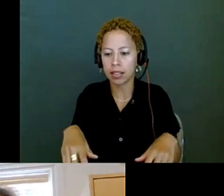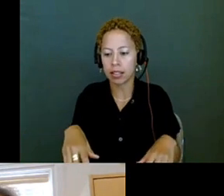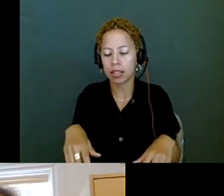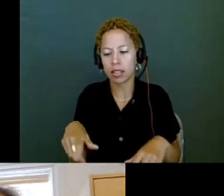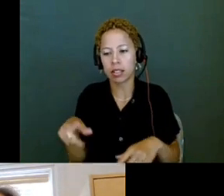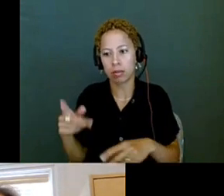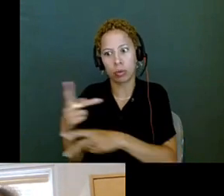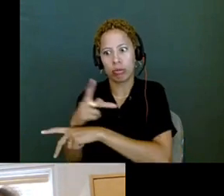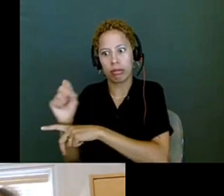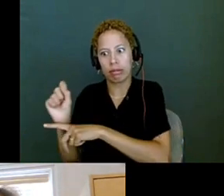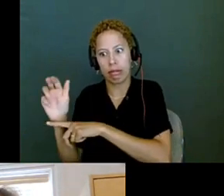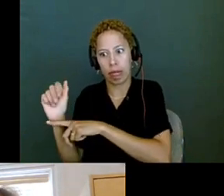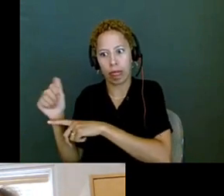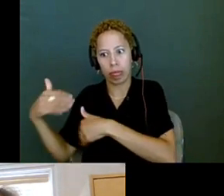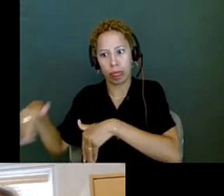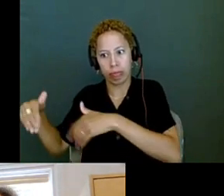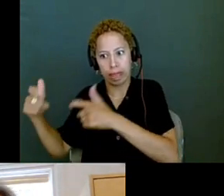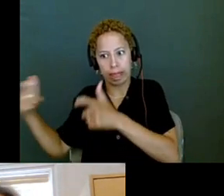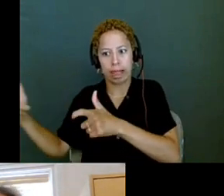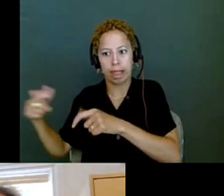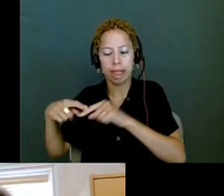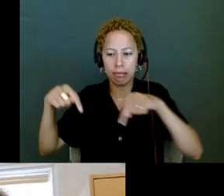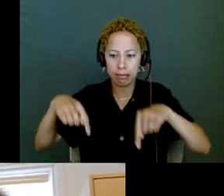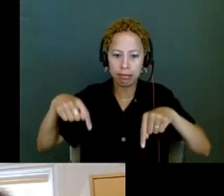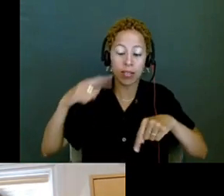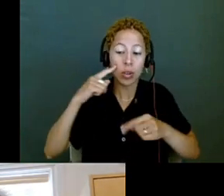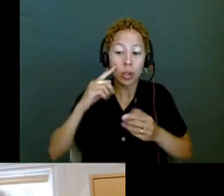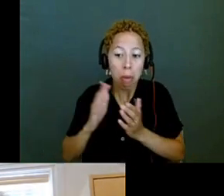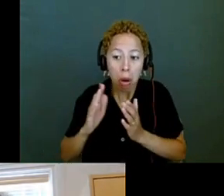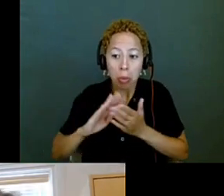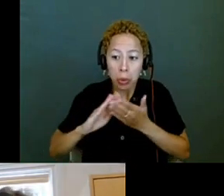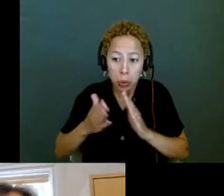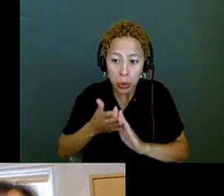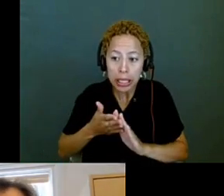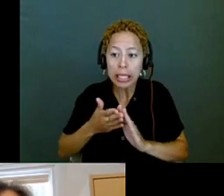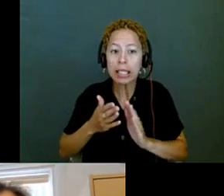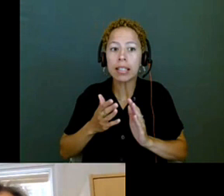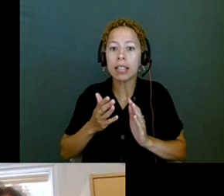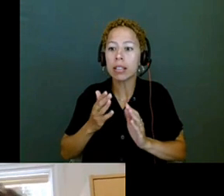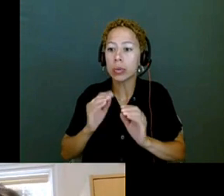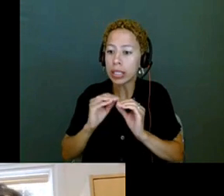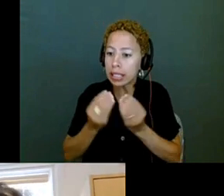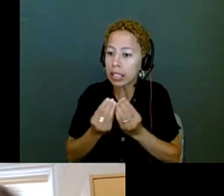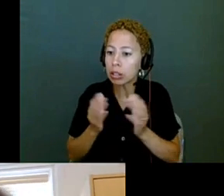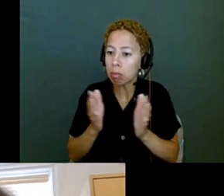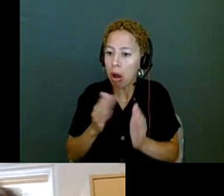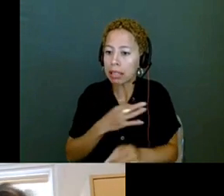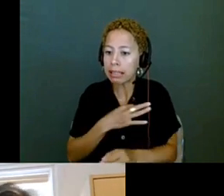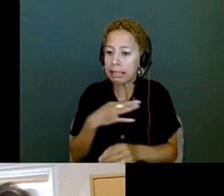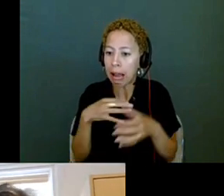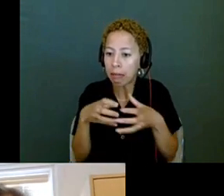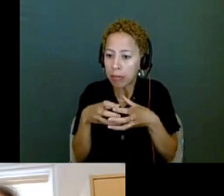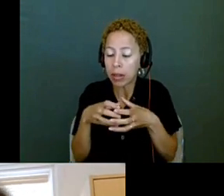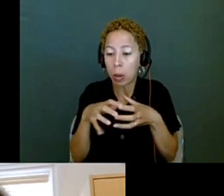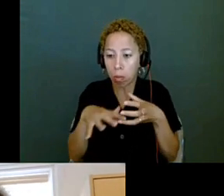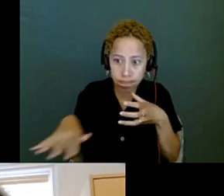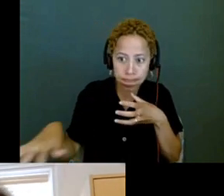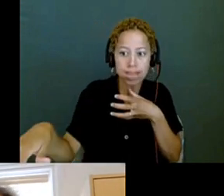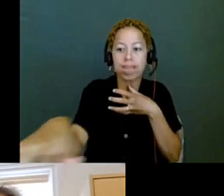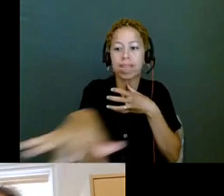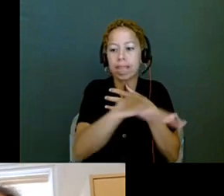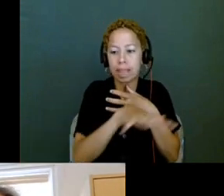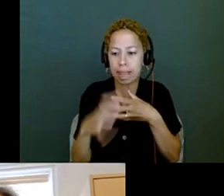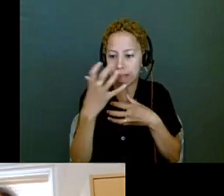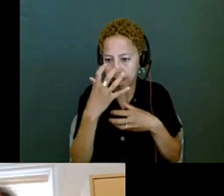little community organization with a small staff, it's a pretty big area. We had